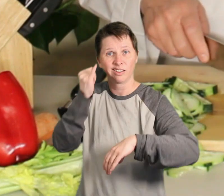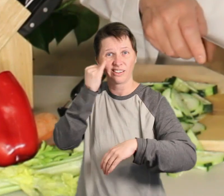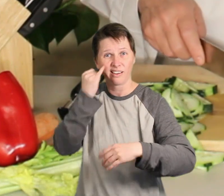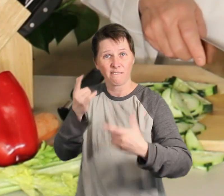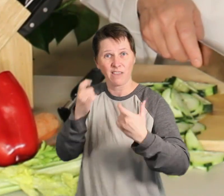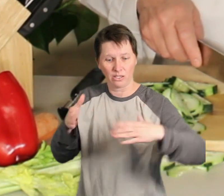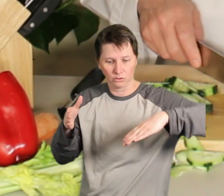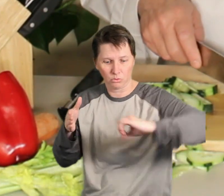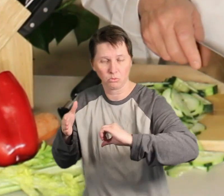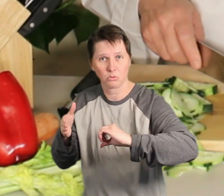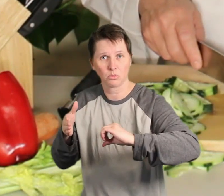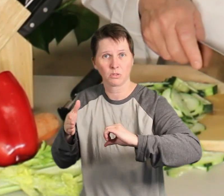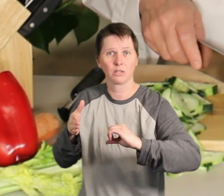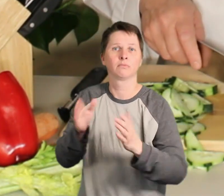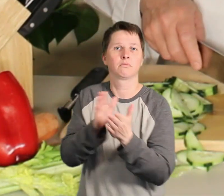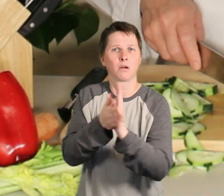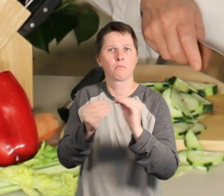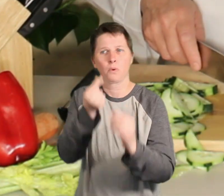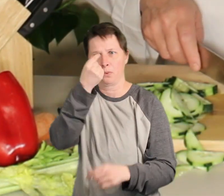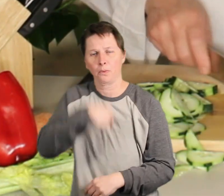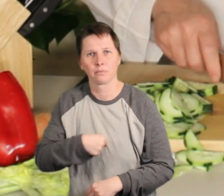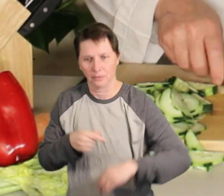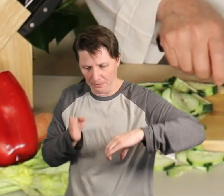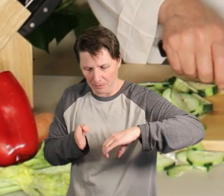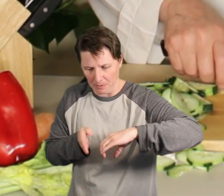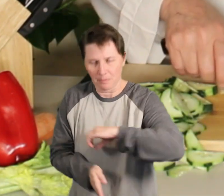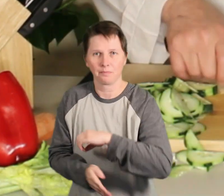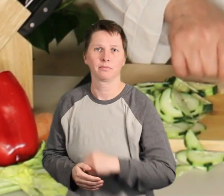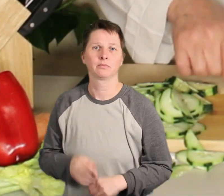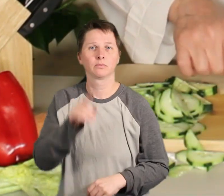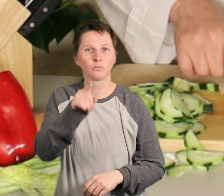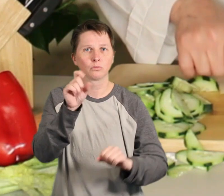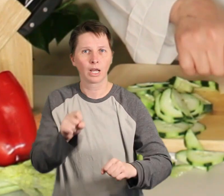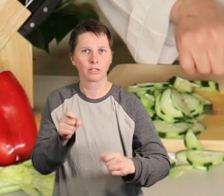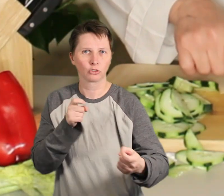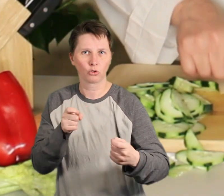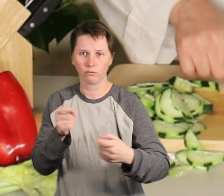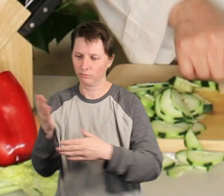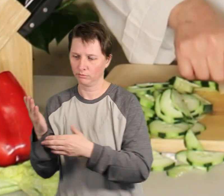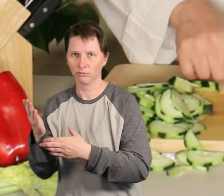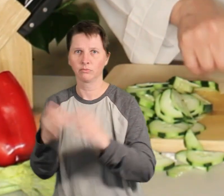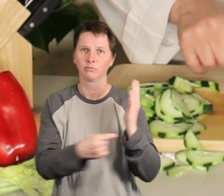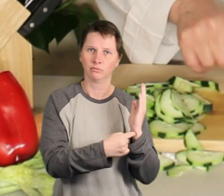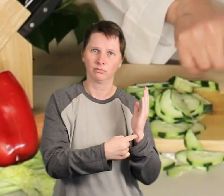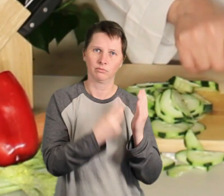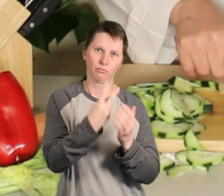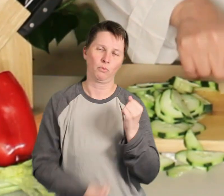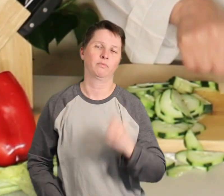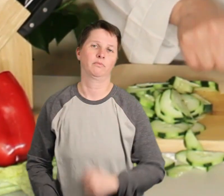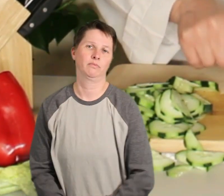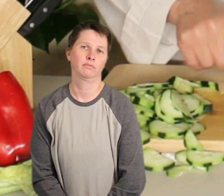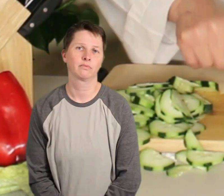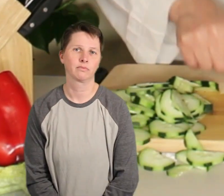decide to go faster, and remember uphill, we talked about that, okay? And the slower we draw back,